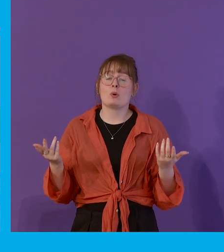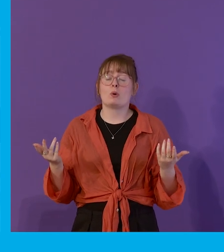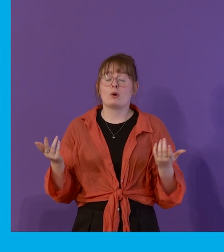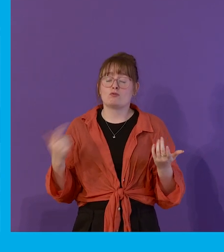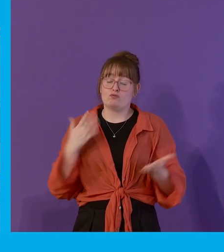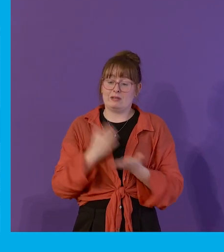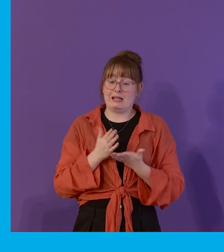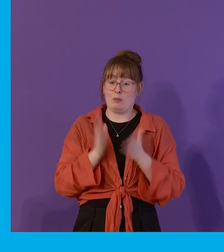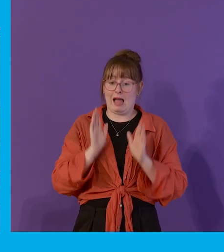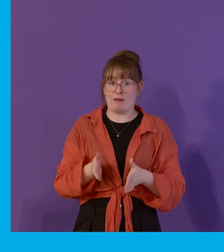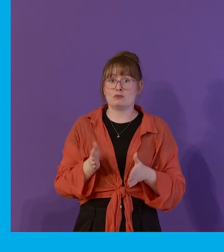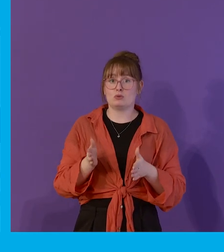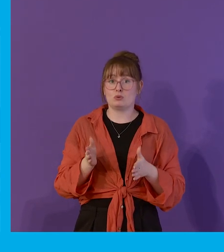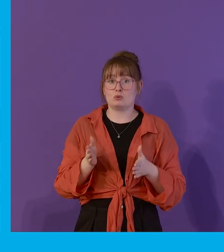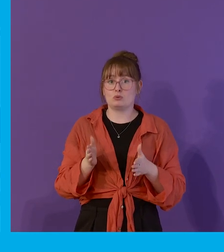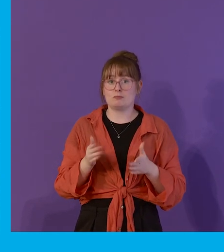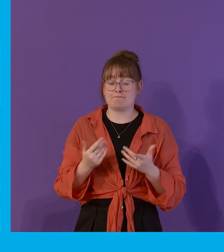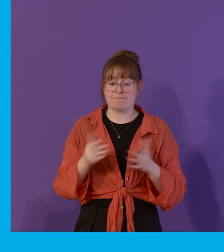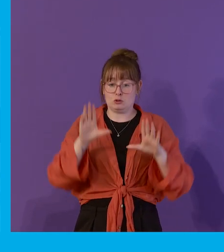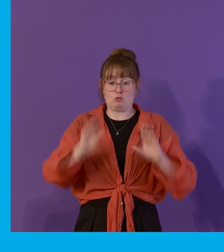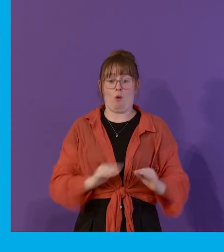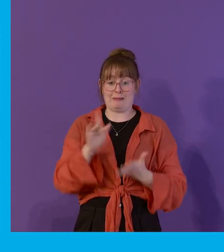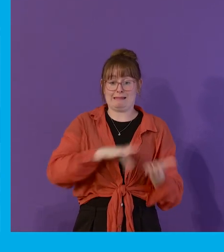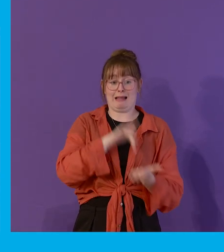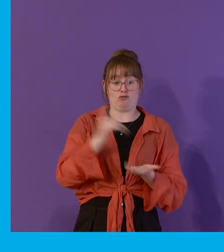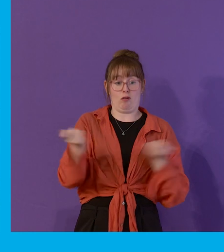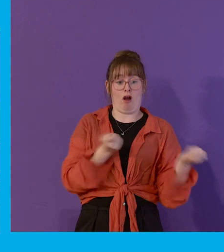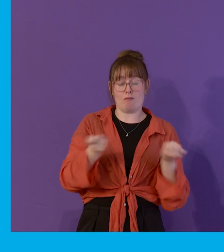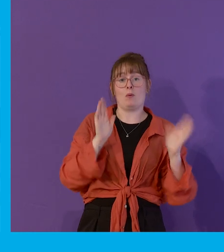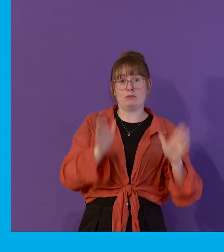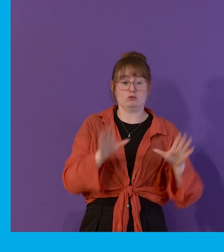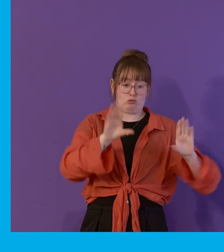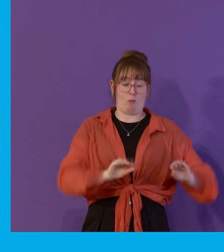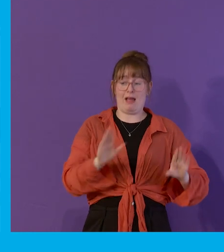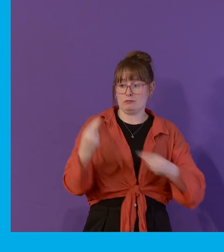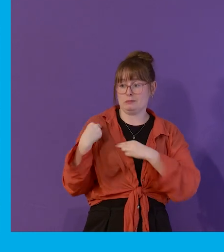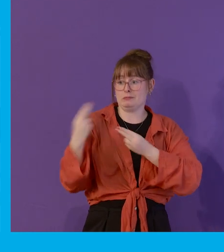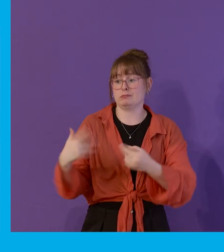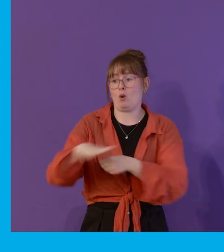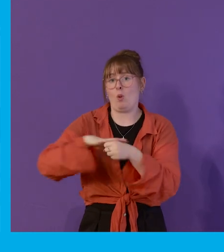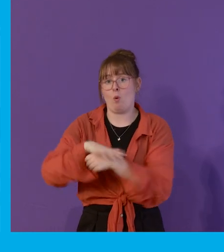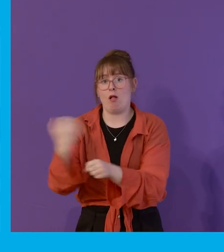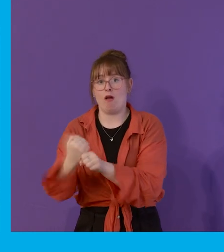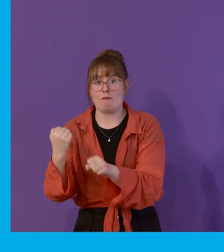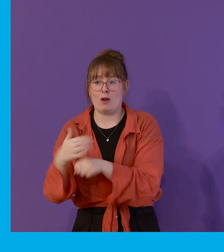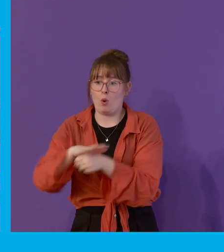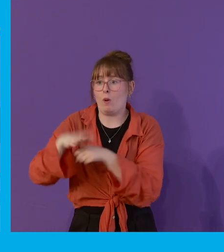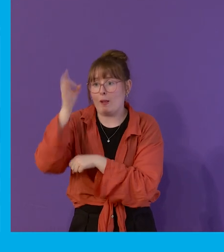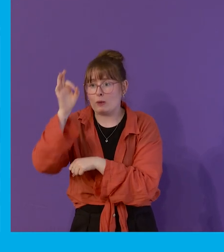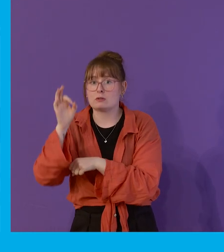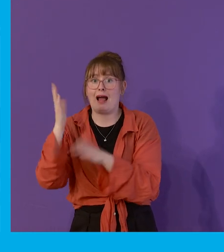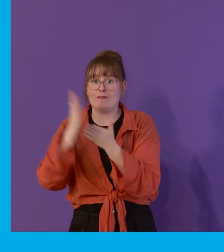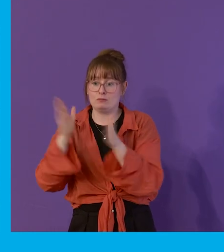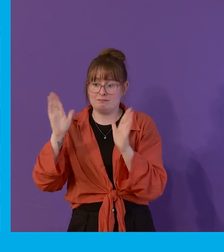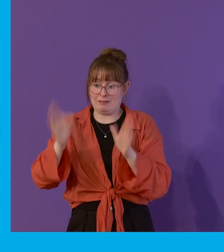fundamentally we need to get away from the centralisation. We need to empower local government to come together